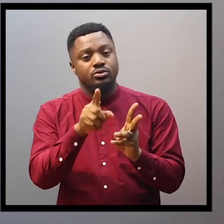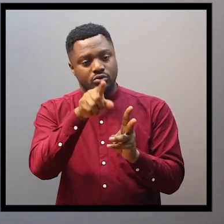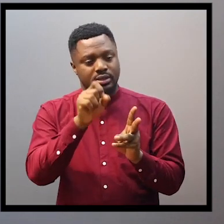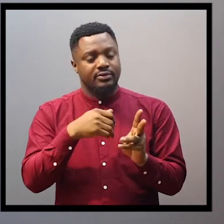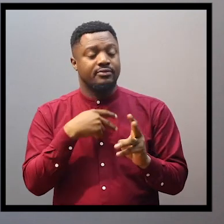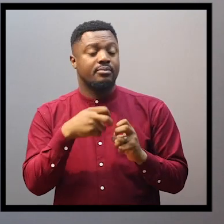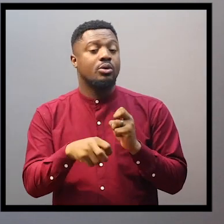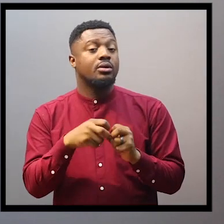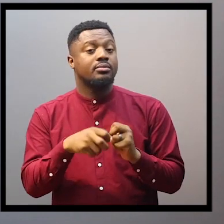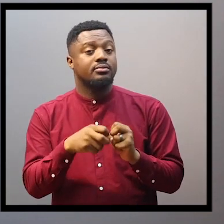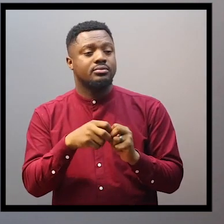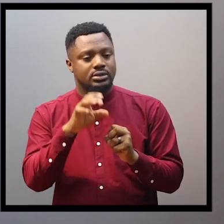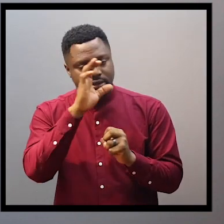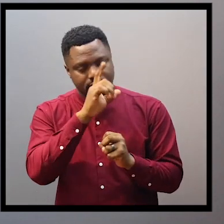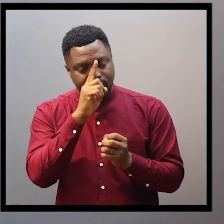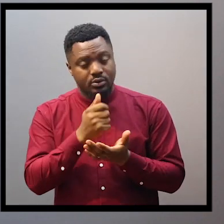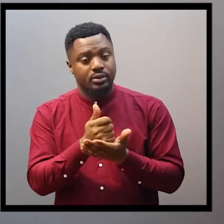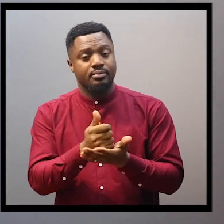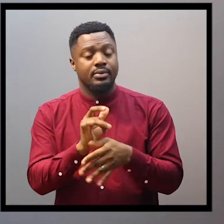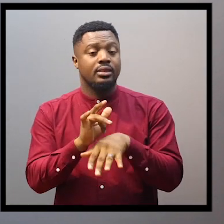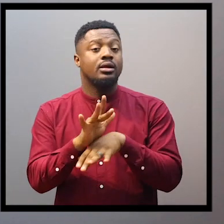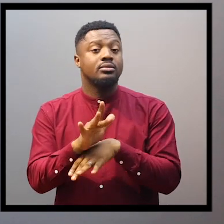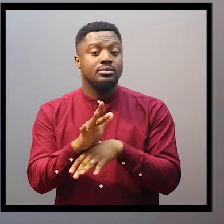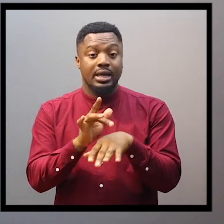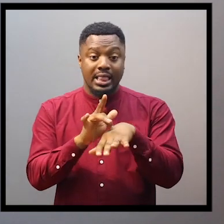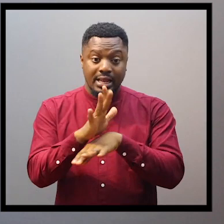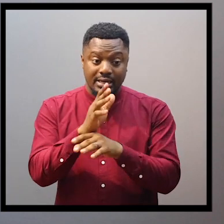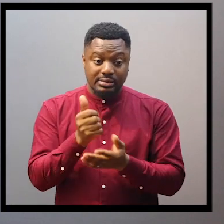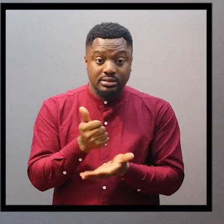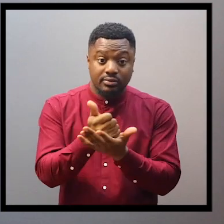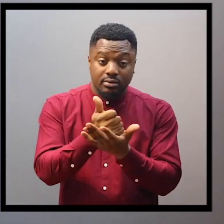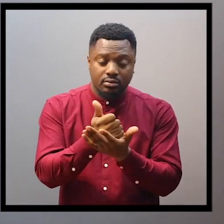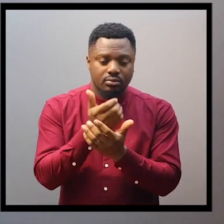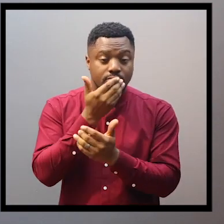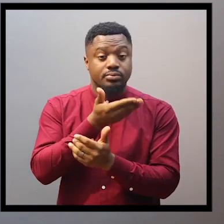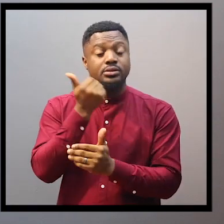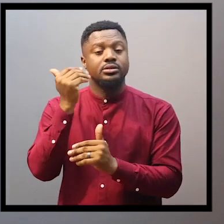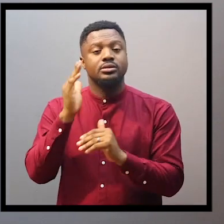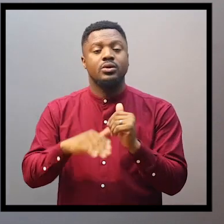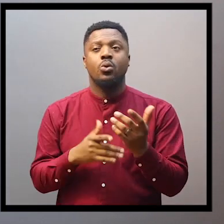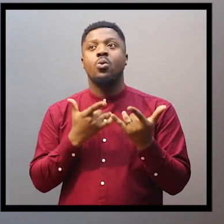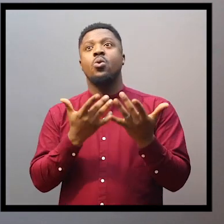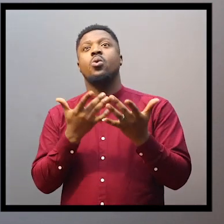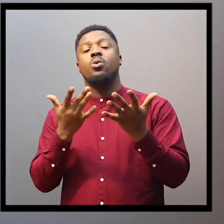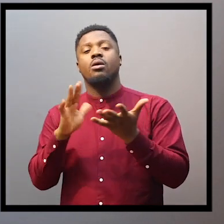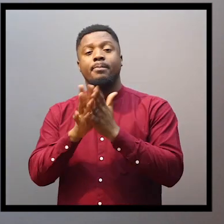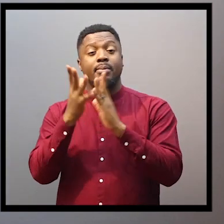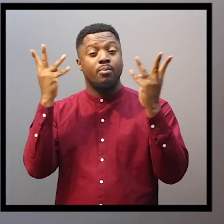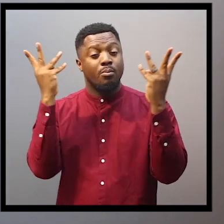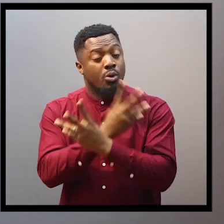that you have a problem and seek help early. Early interventions are important as they tend to help mitigate